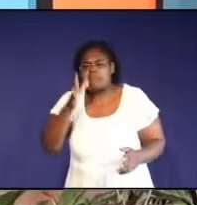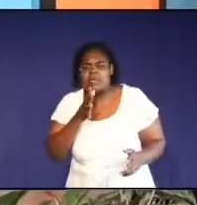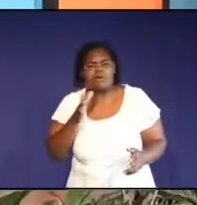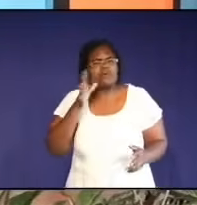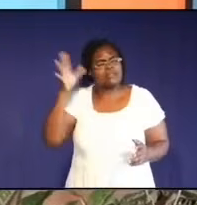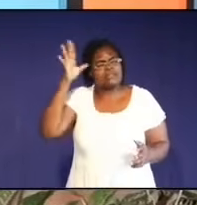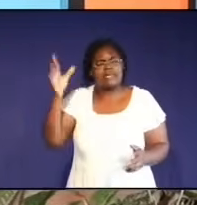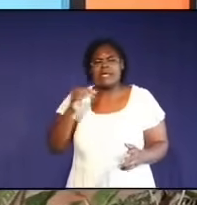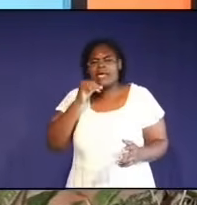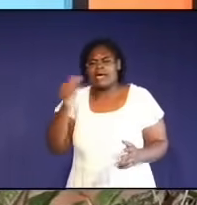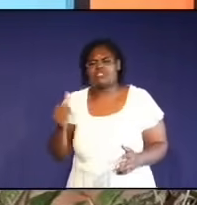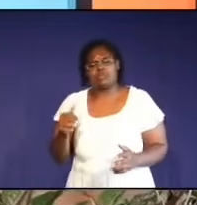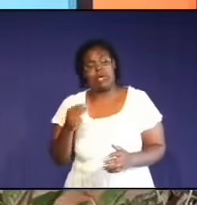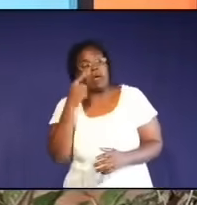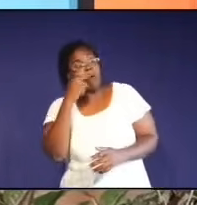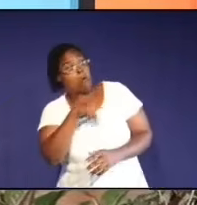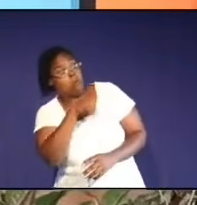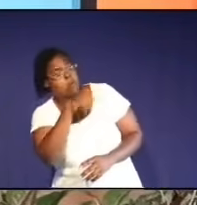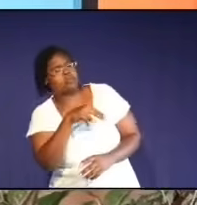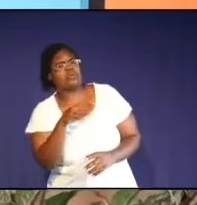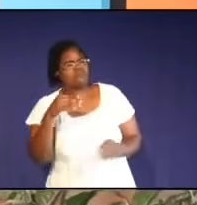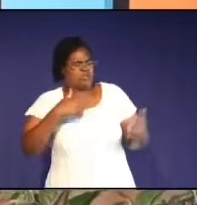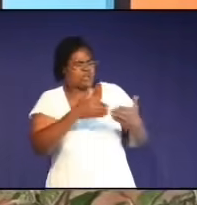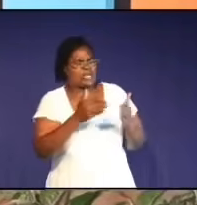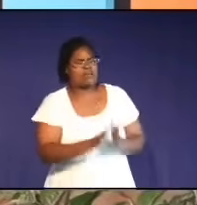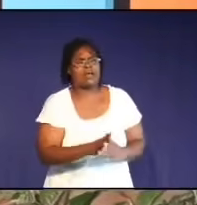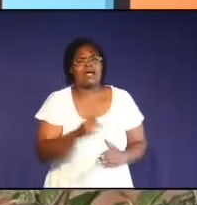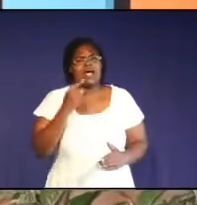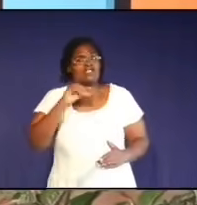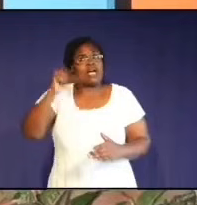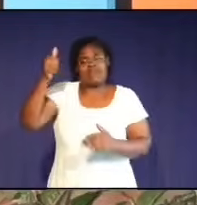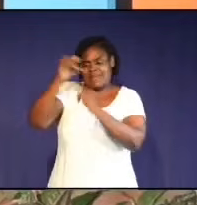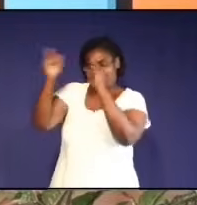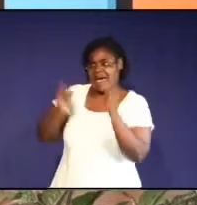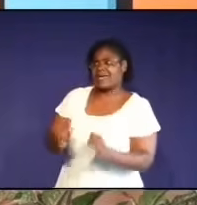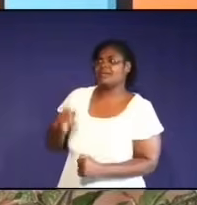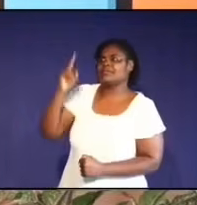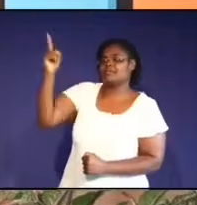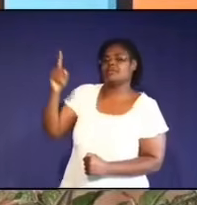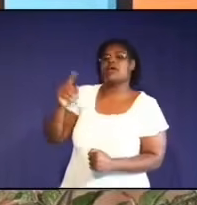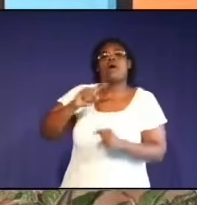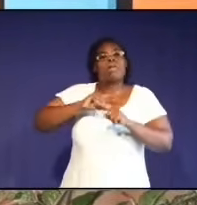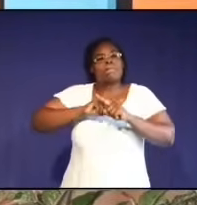and you shall not covet your neighbor's goods, and you shall have no other God apart from him. But